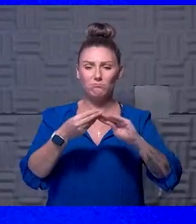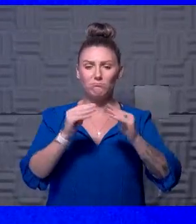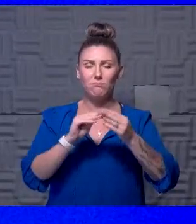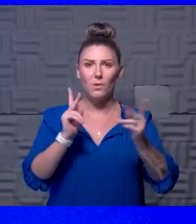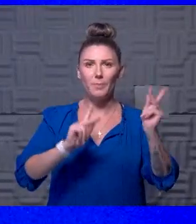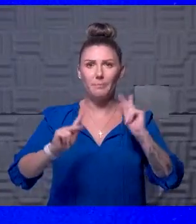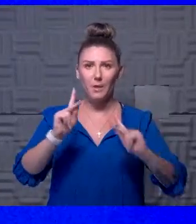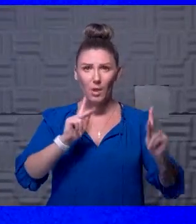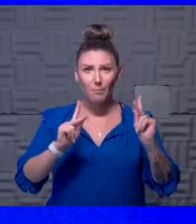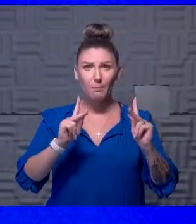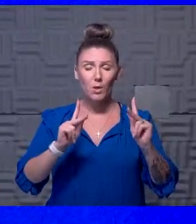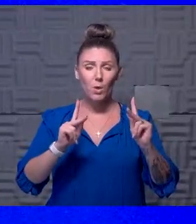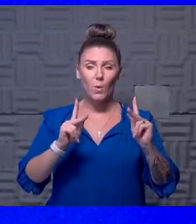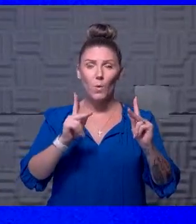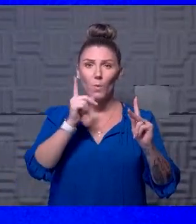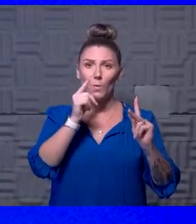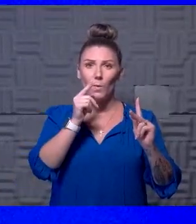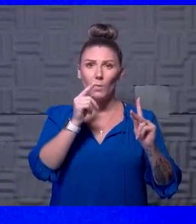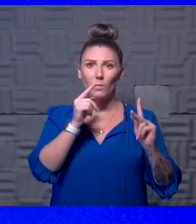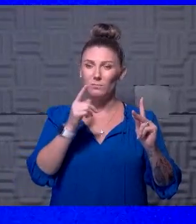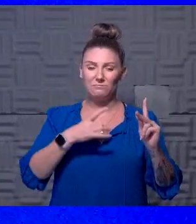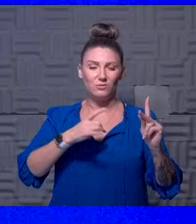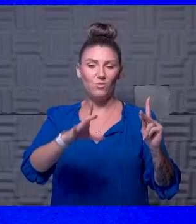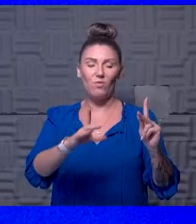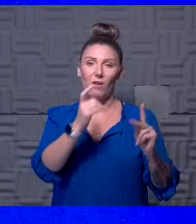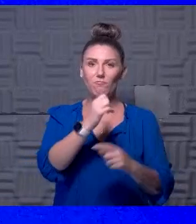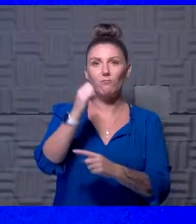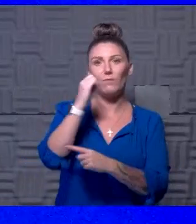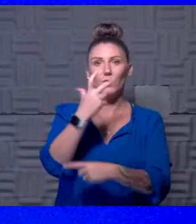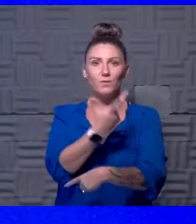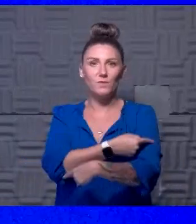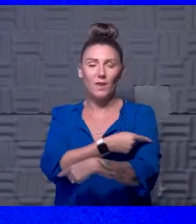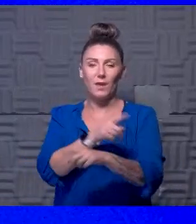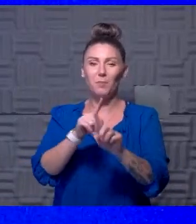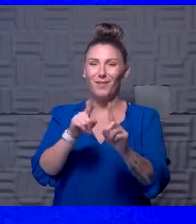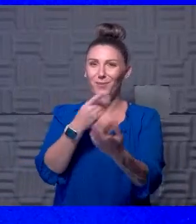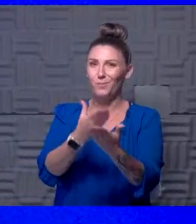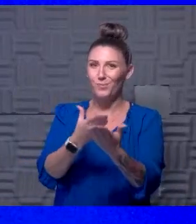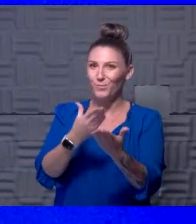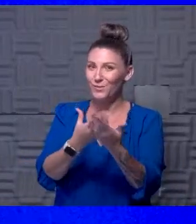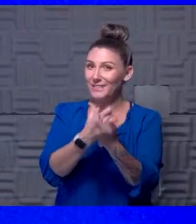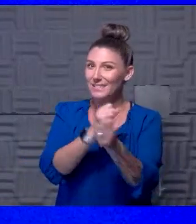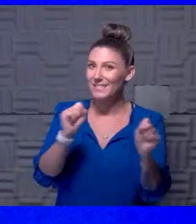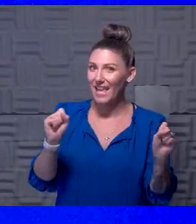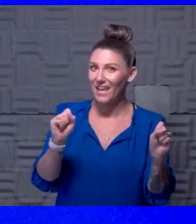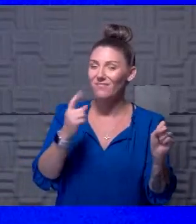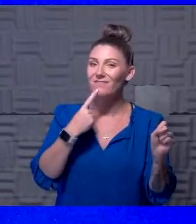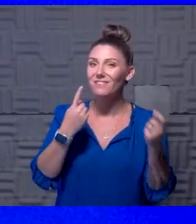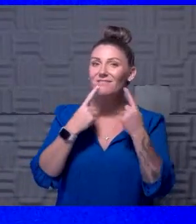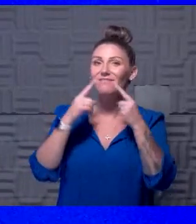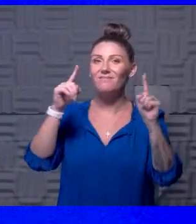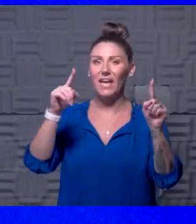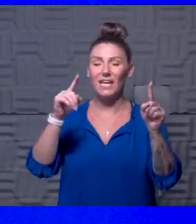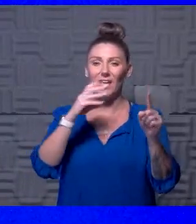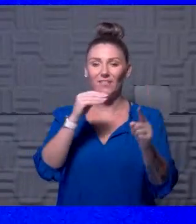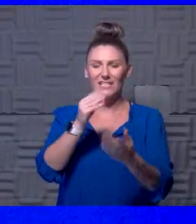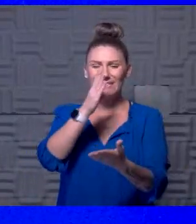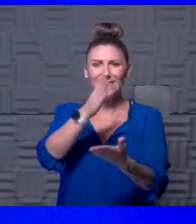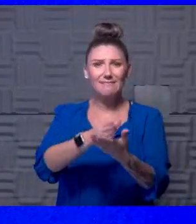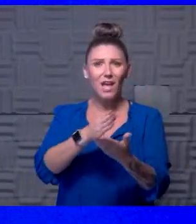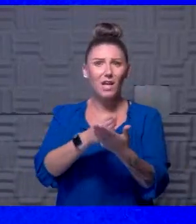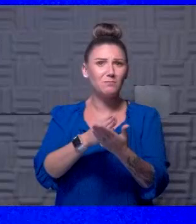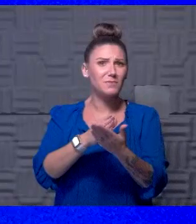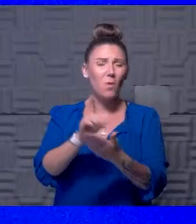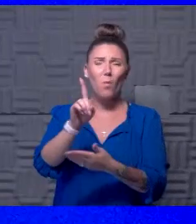very vocal contingent of people, who don't like vaccines anyways, even though they are proven safe and efficacious and have stopped hundreds